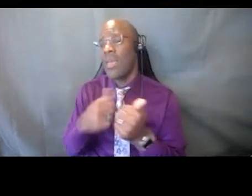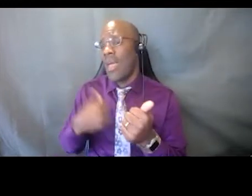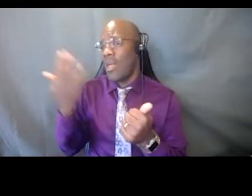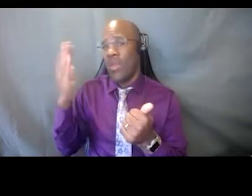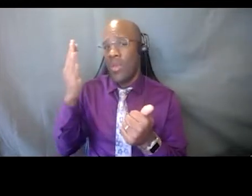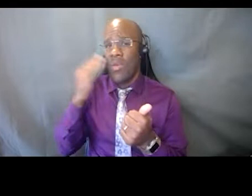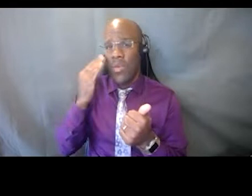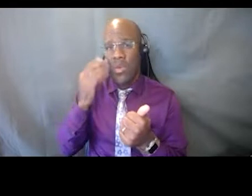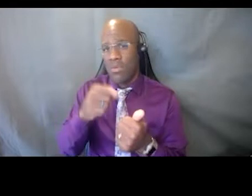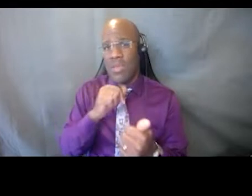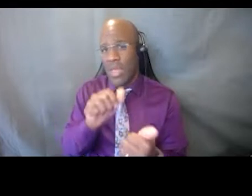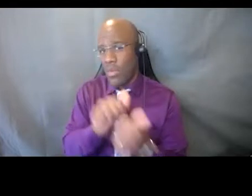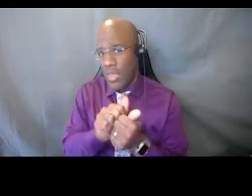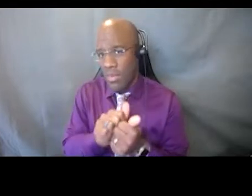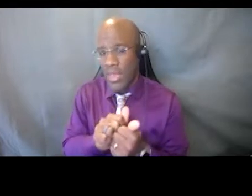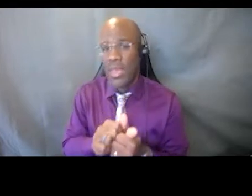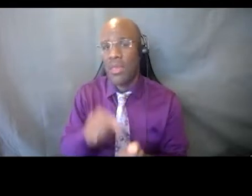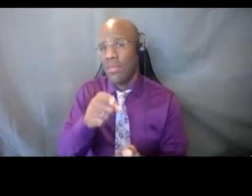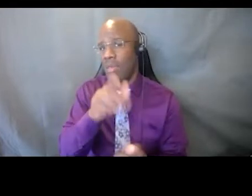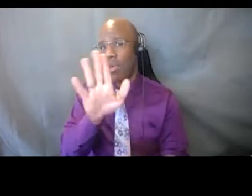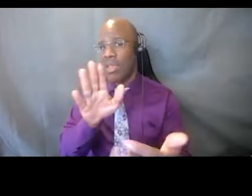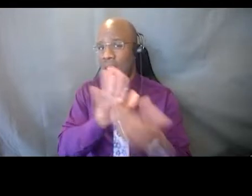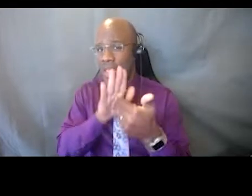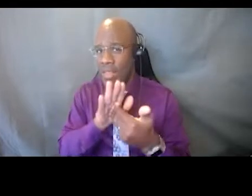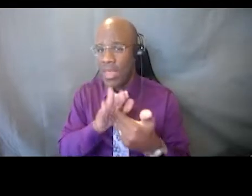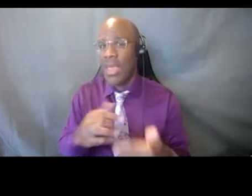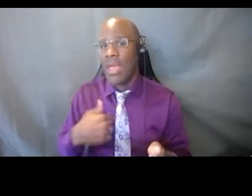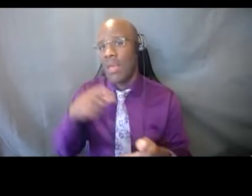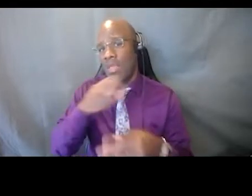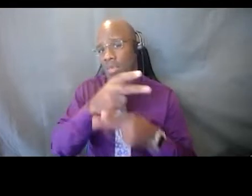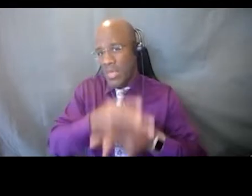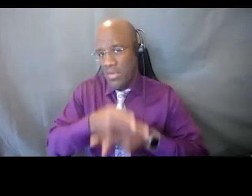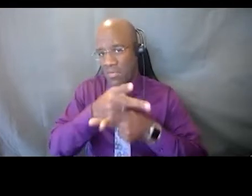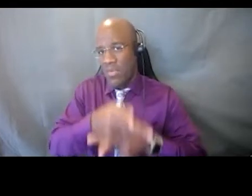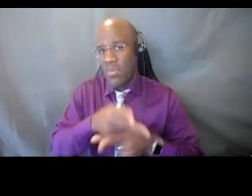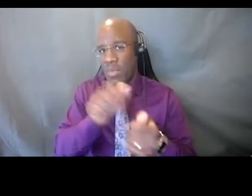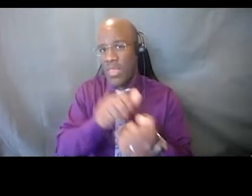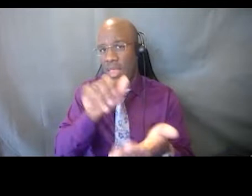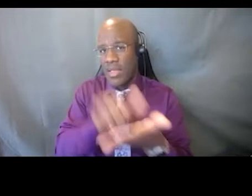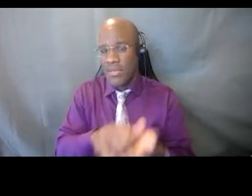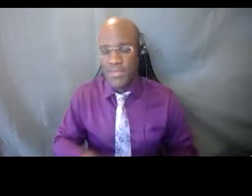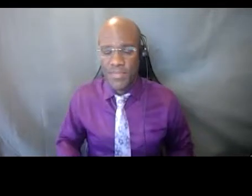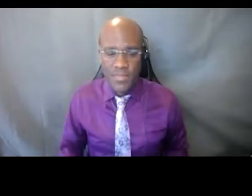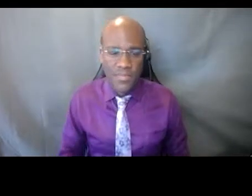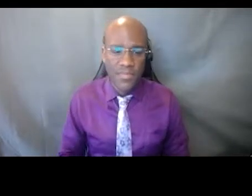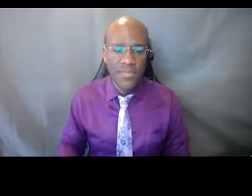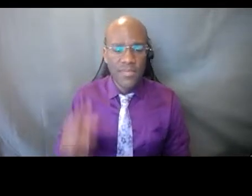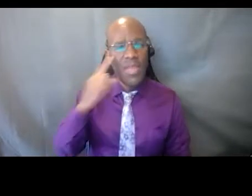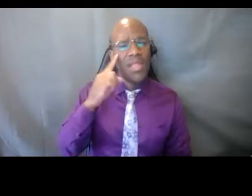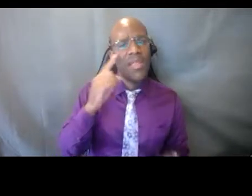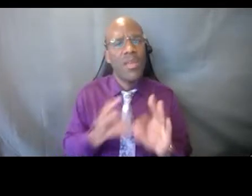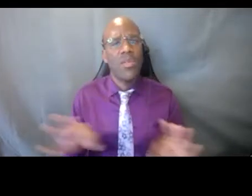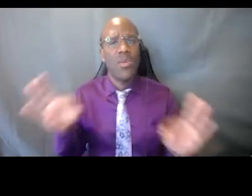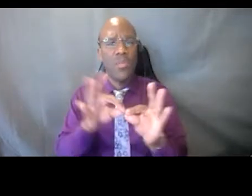need to be careful with. And I think that was just an important reason why I wanted to bring this out, is because we